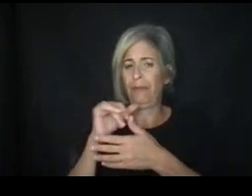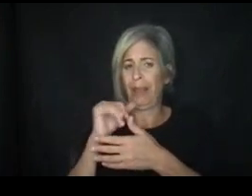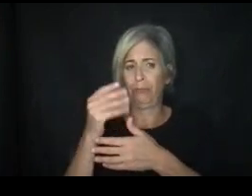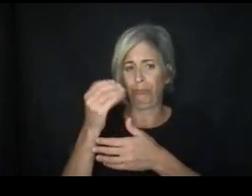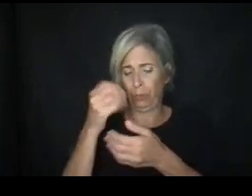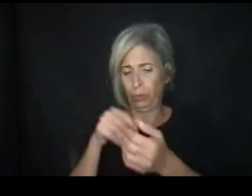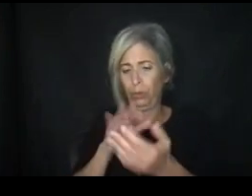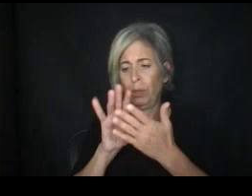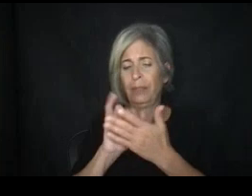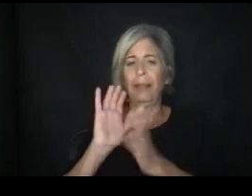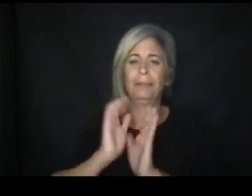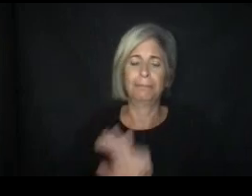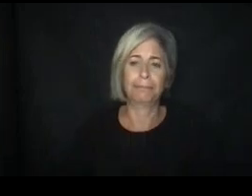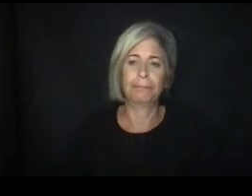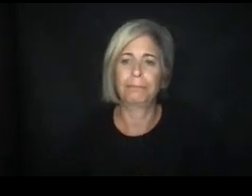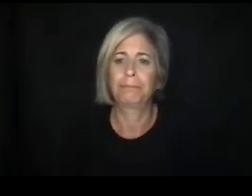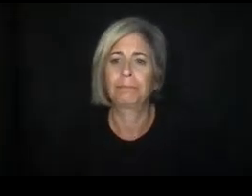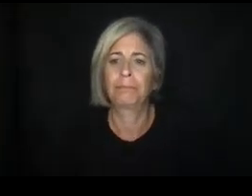address that.